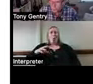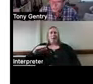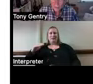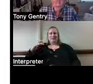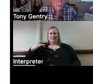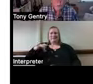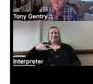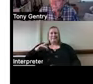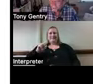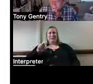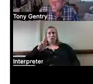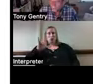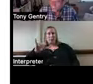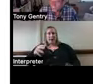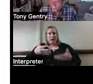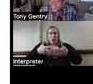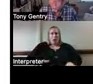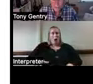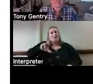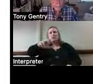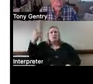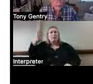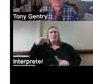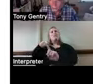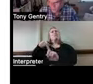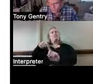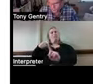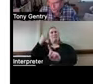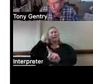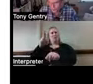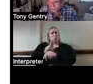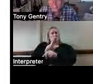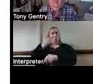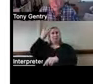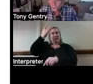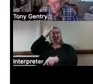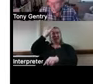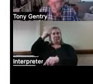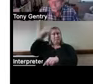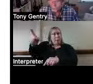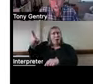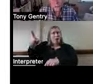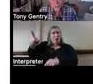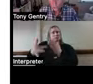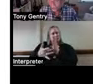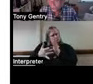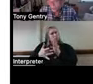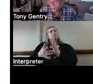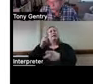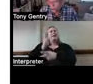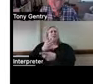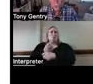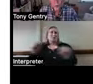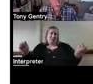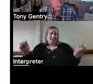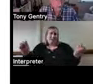smart home tech can make your life at home safer and easier. And any tool that works that way at